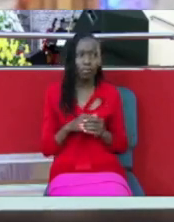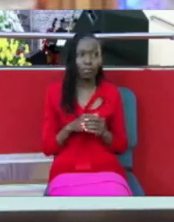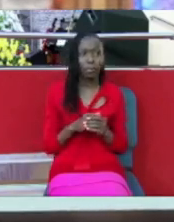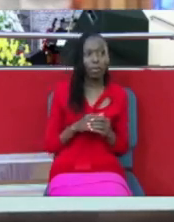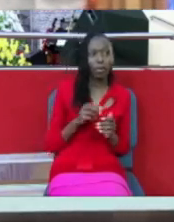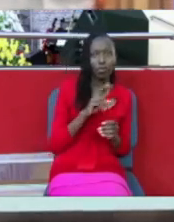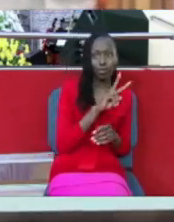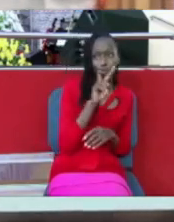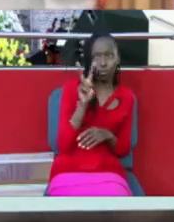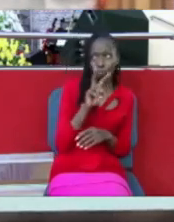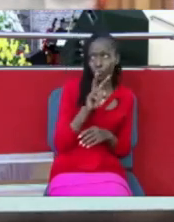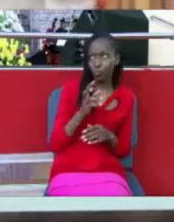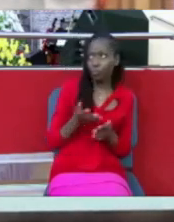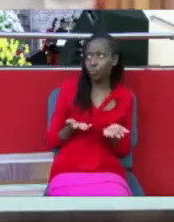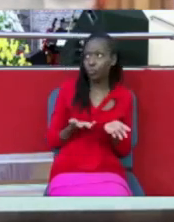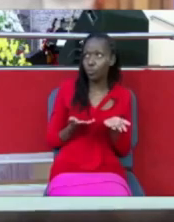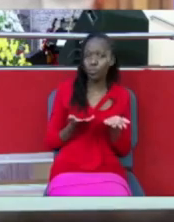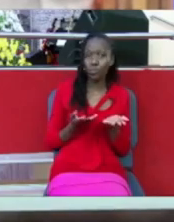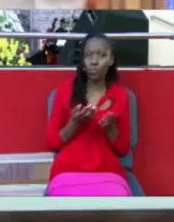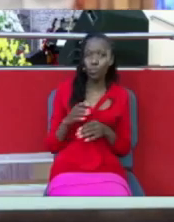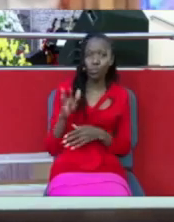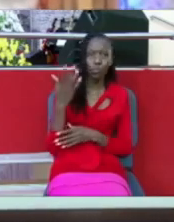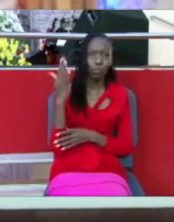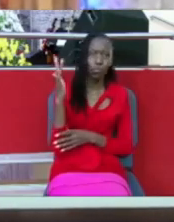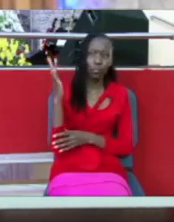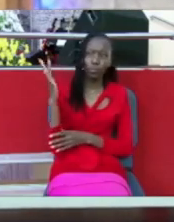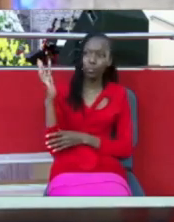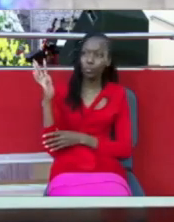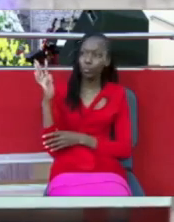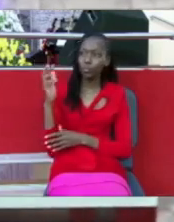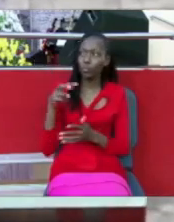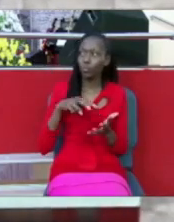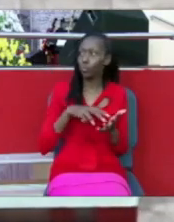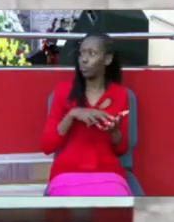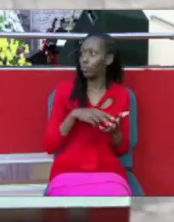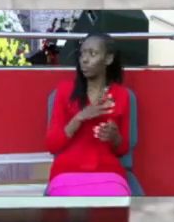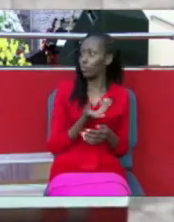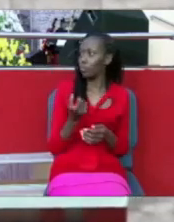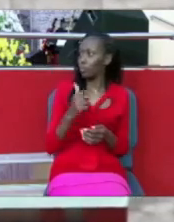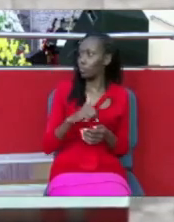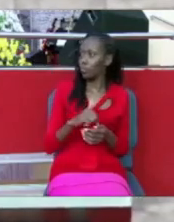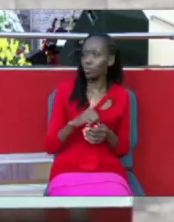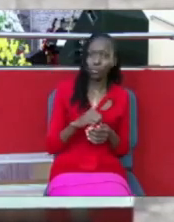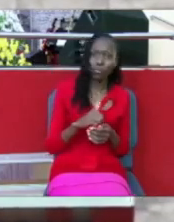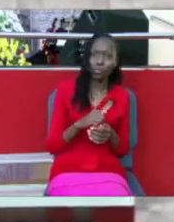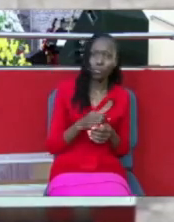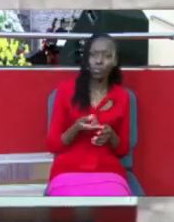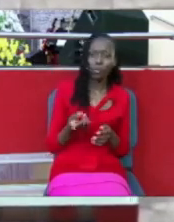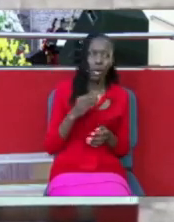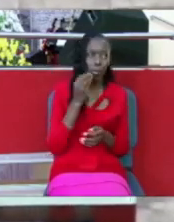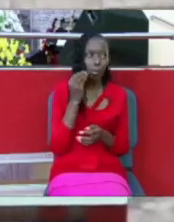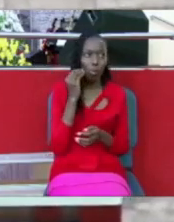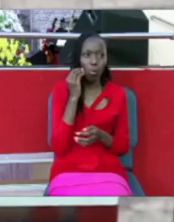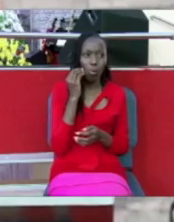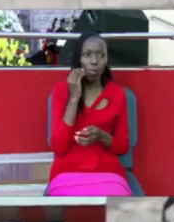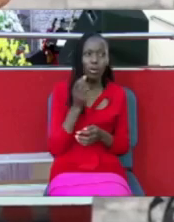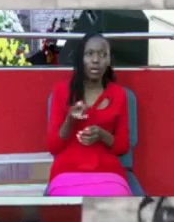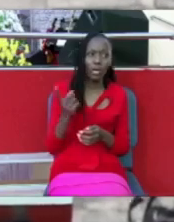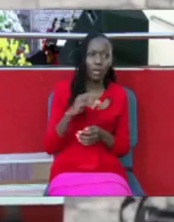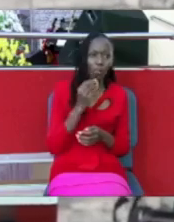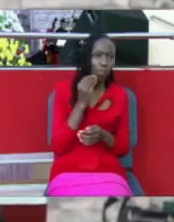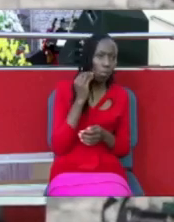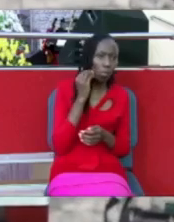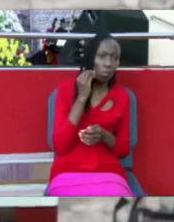you there? Lift up your hand. Just stand up and come. Come home. Come home.